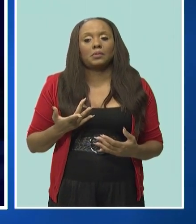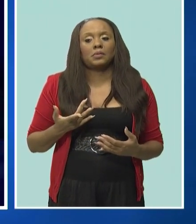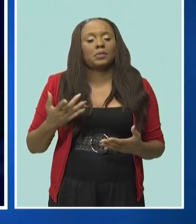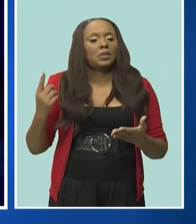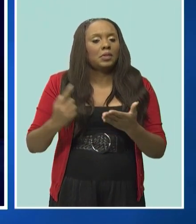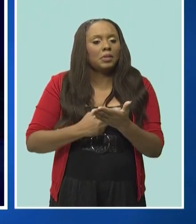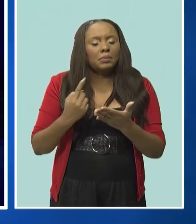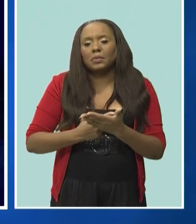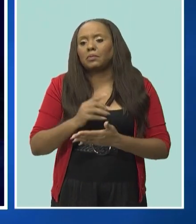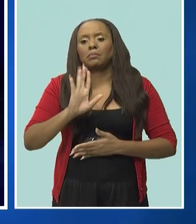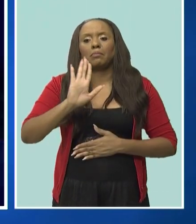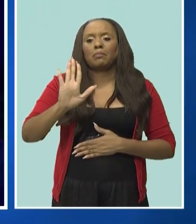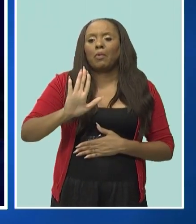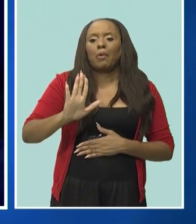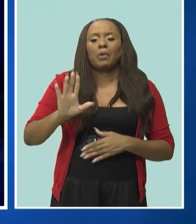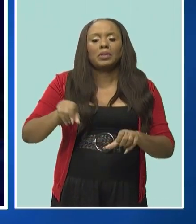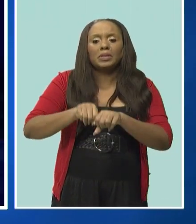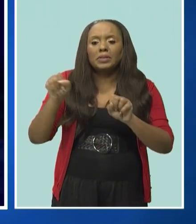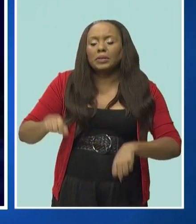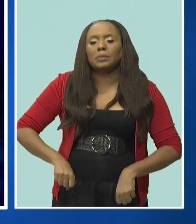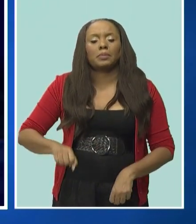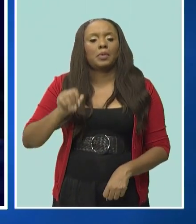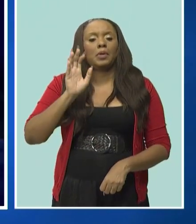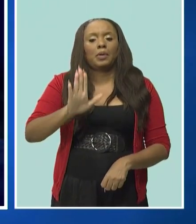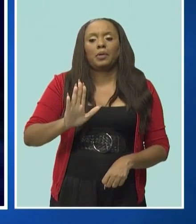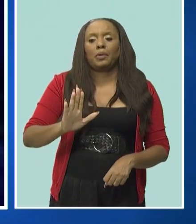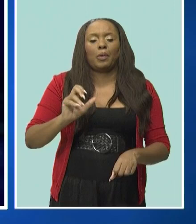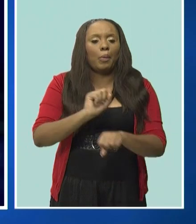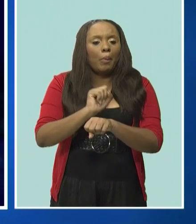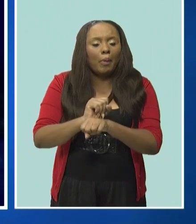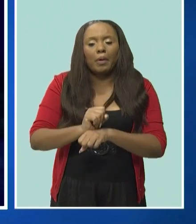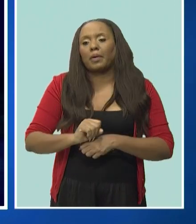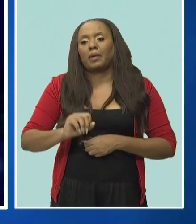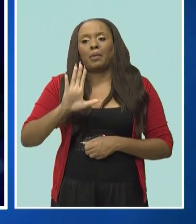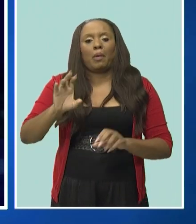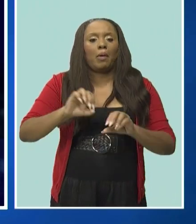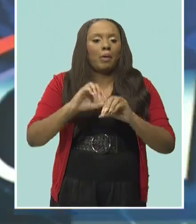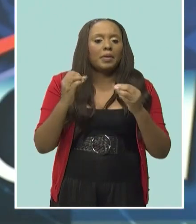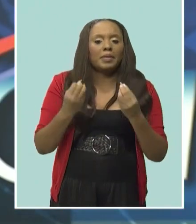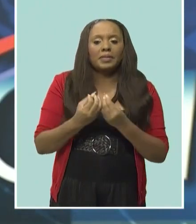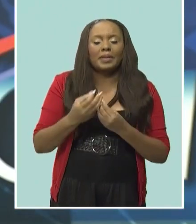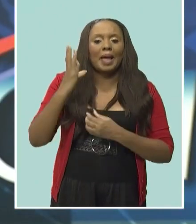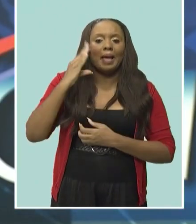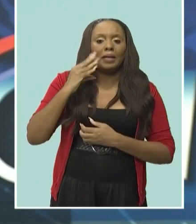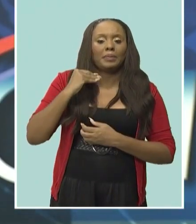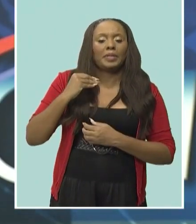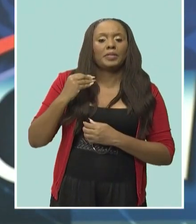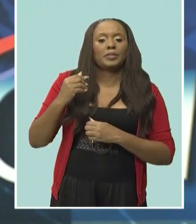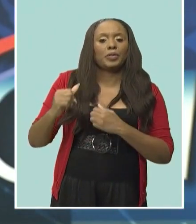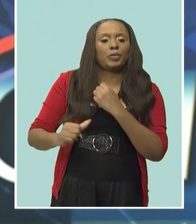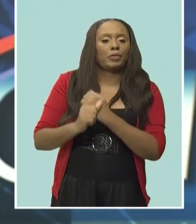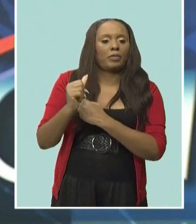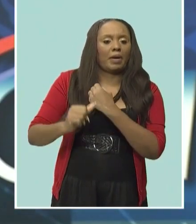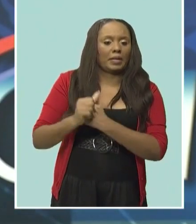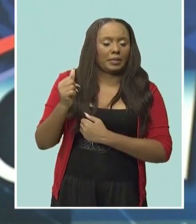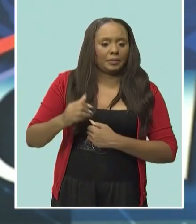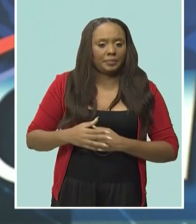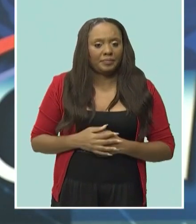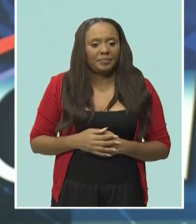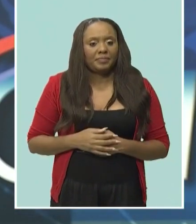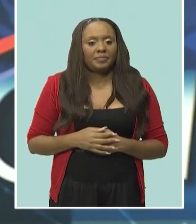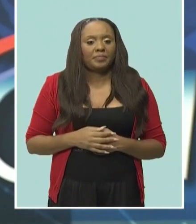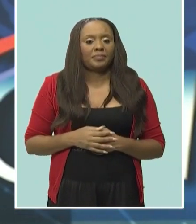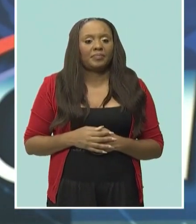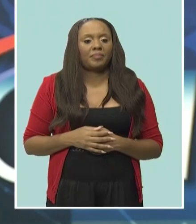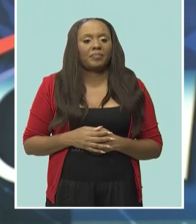your system, to your organization, to your systems, and to your structures. Minister Ishmael said the incident pointed